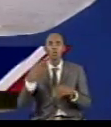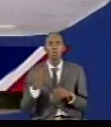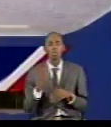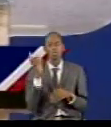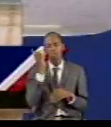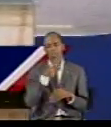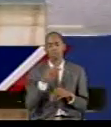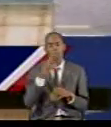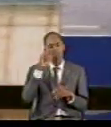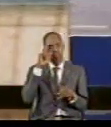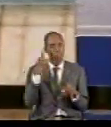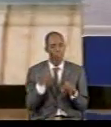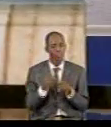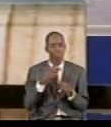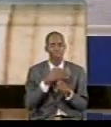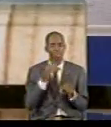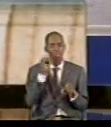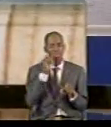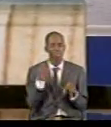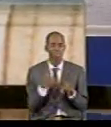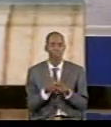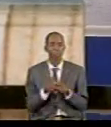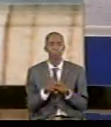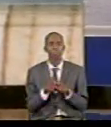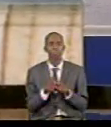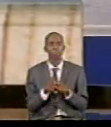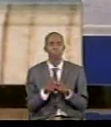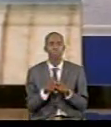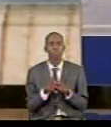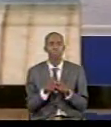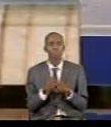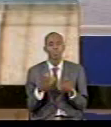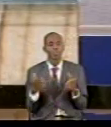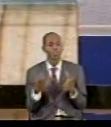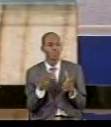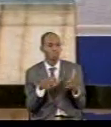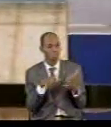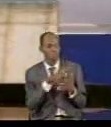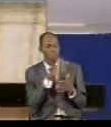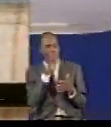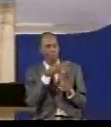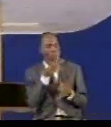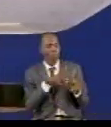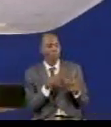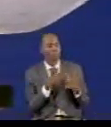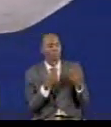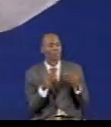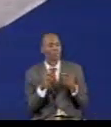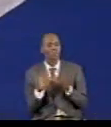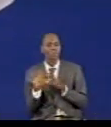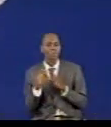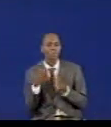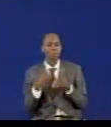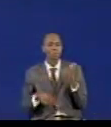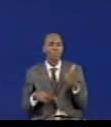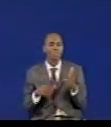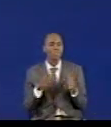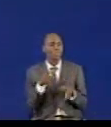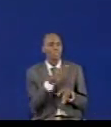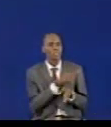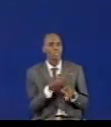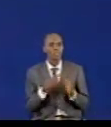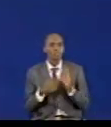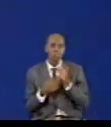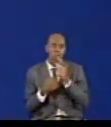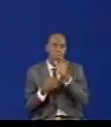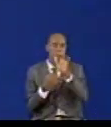false brethren, what did they try to do? Number one, they proclaimed